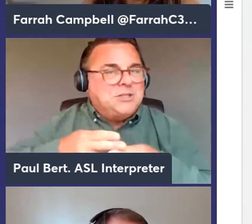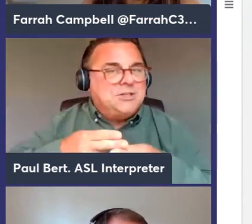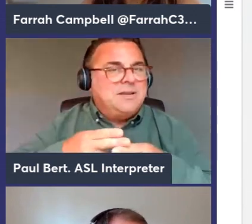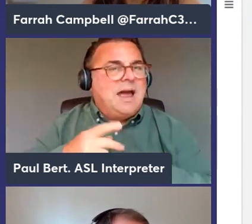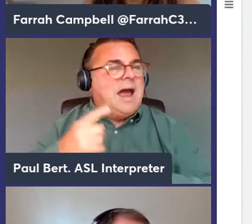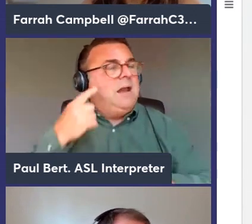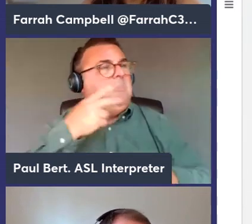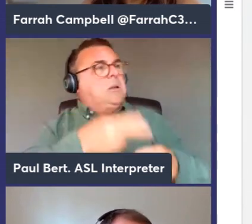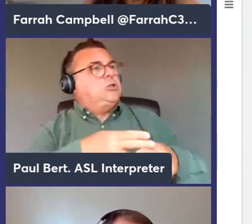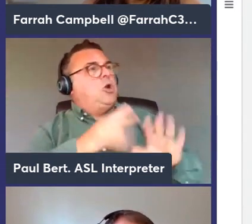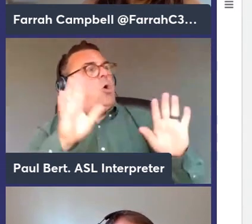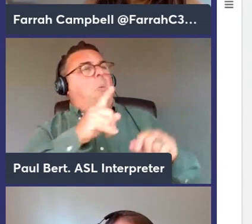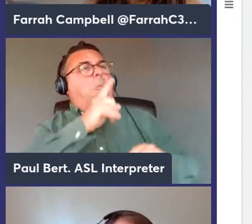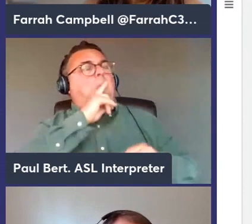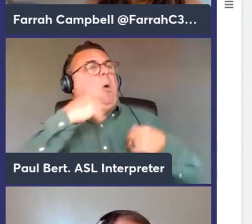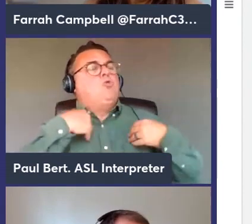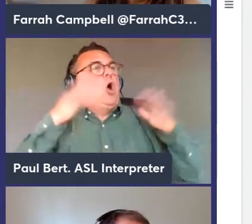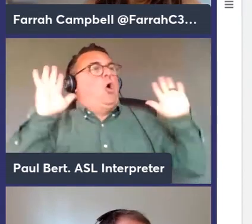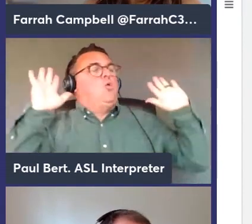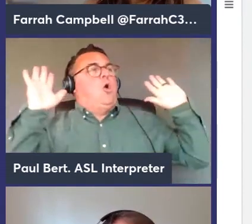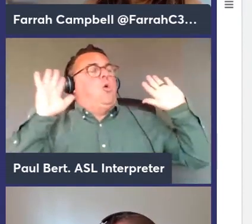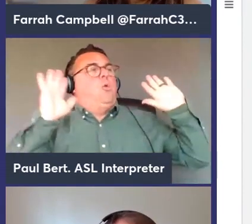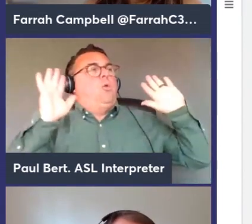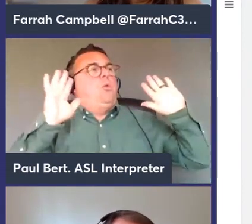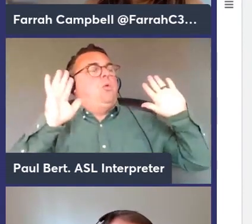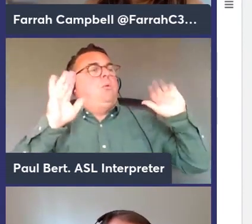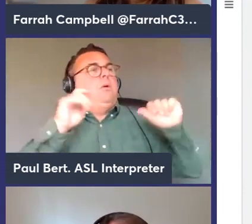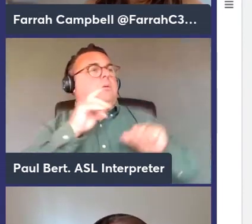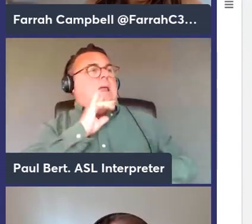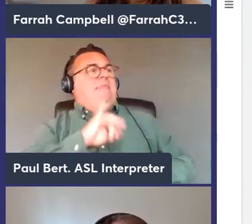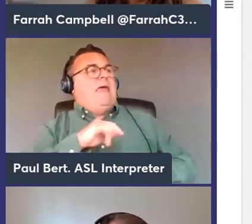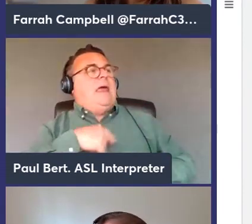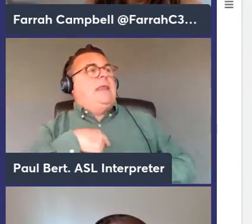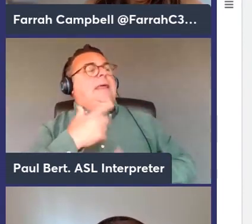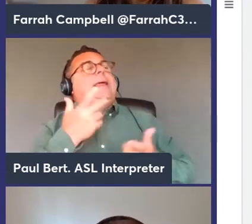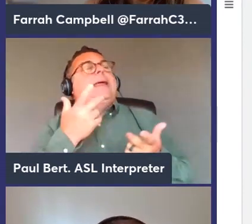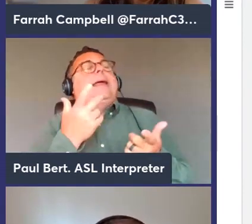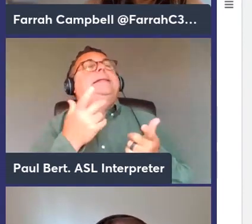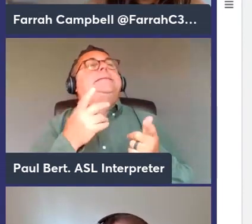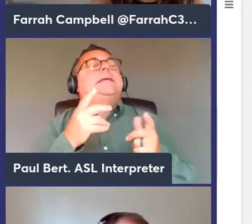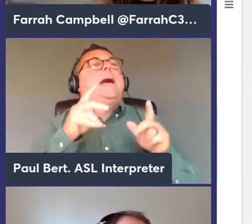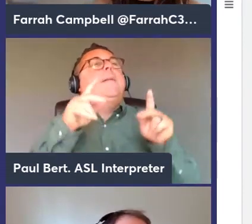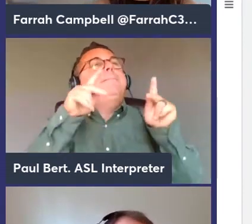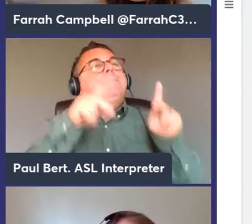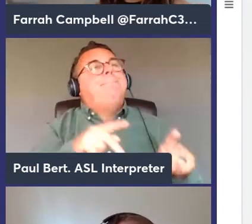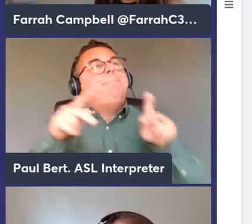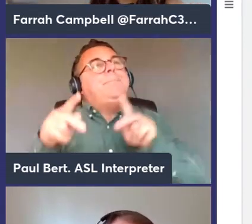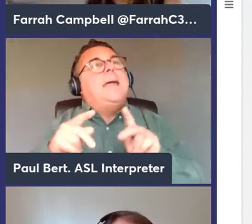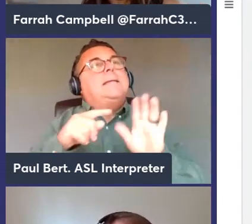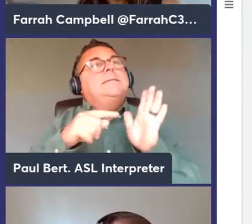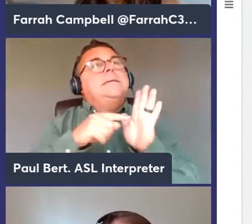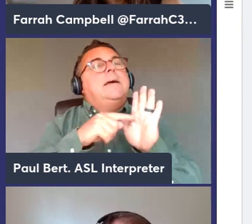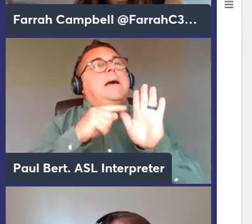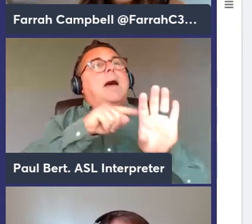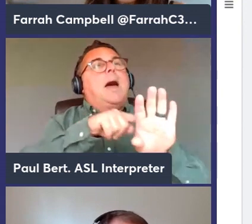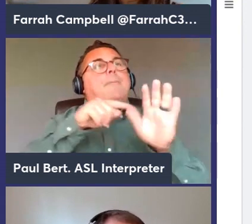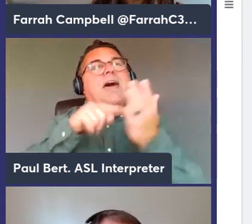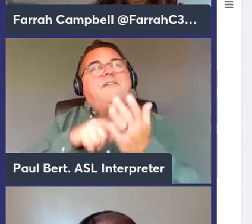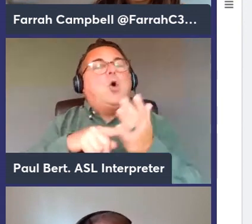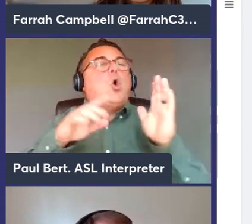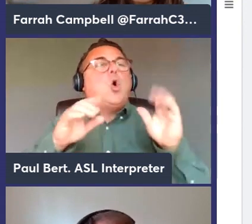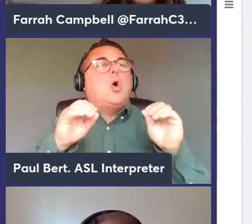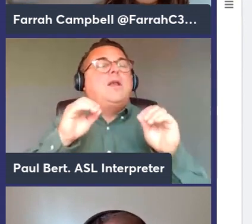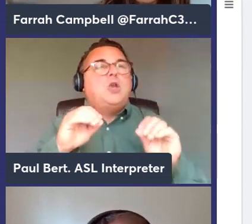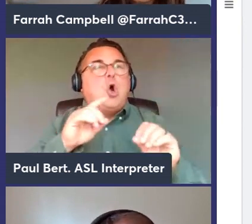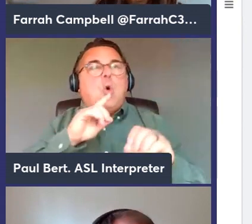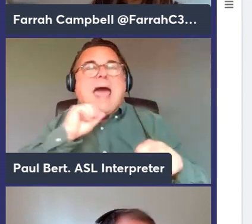didn't either. Not that we don't do that. It's a metaphor. It's a mental model. There's no thumb drives anywhere near any